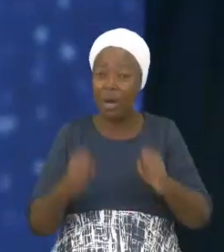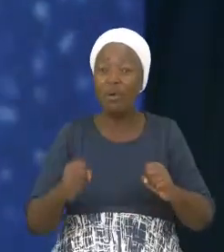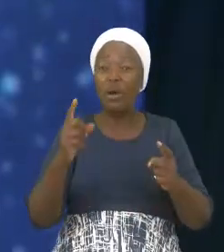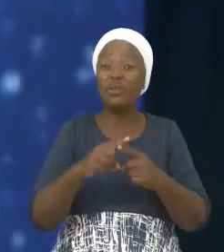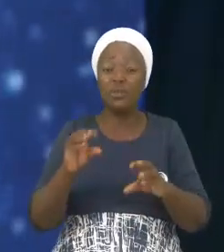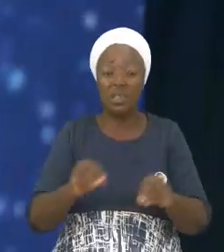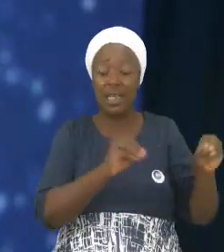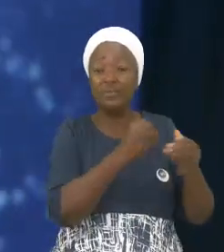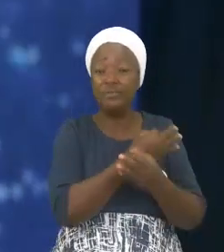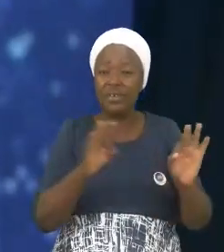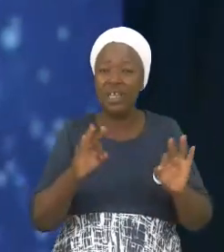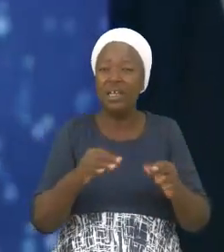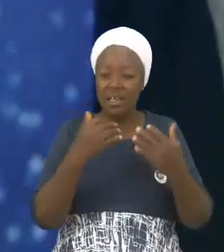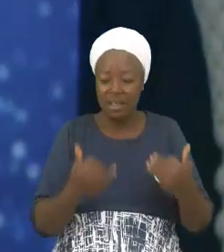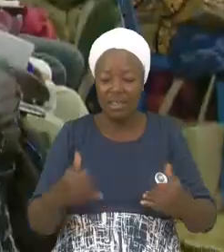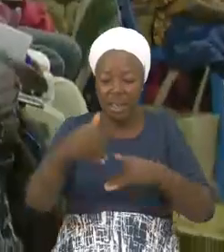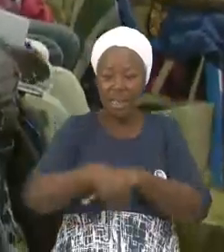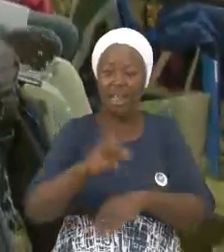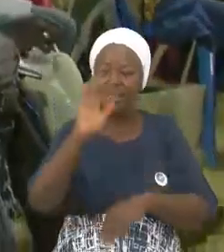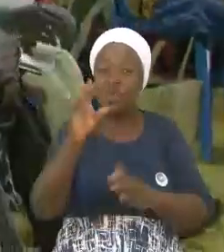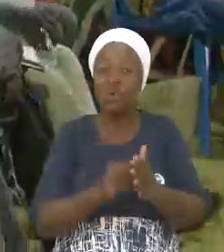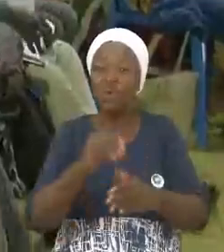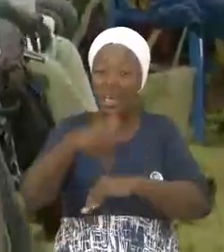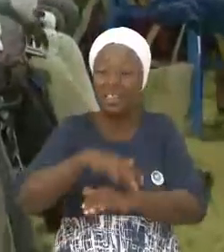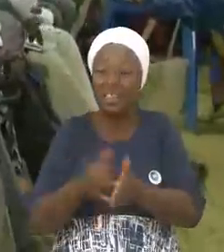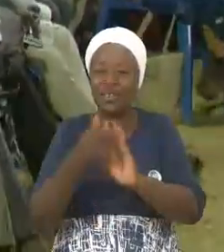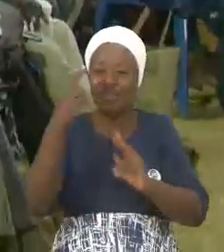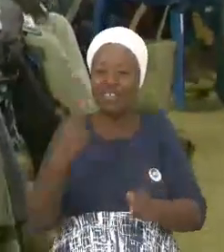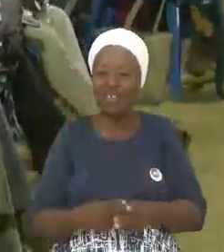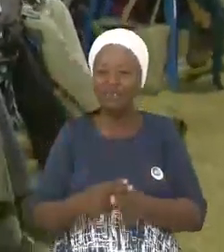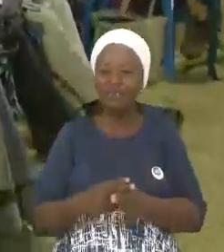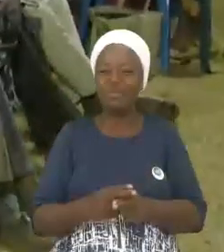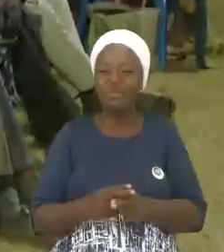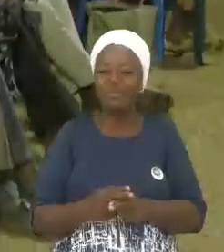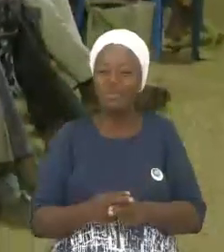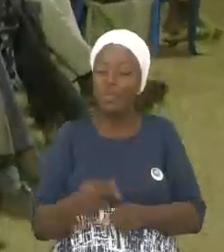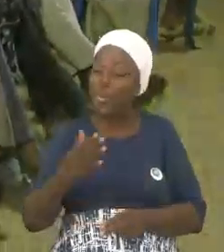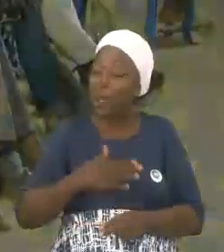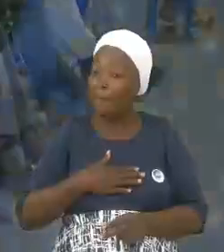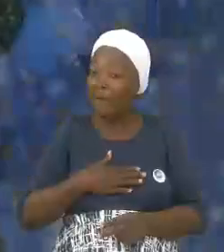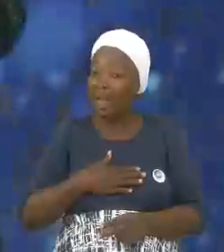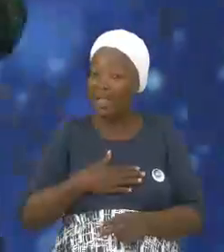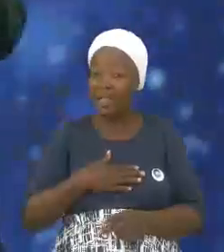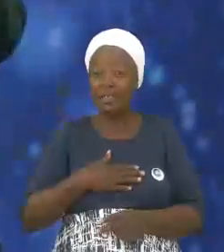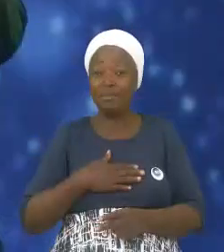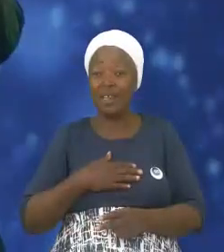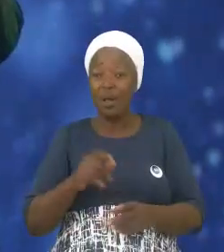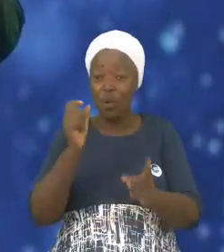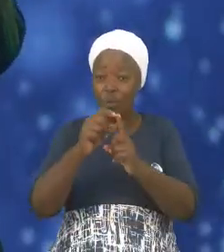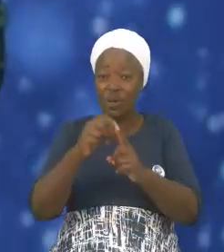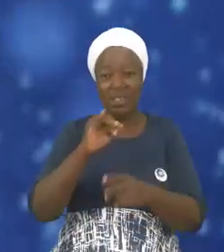set free. Tonight is your night. My point is, she didn't wait for